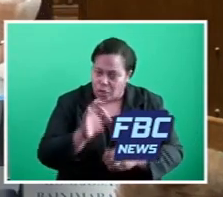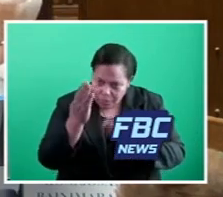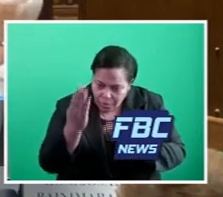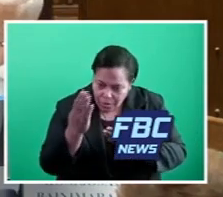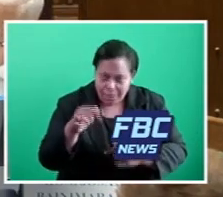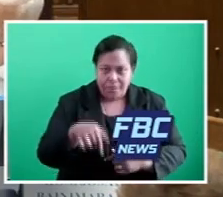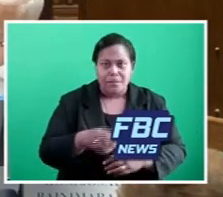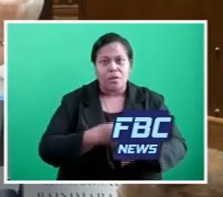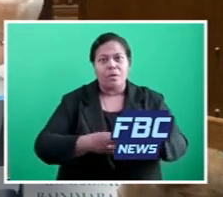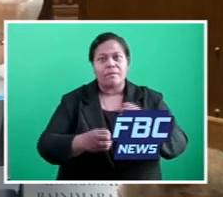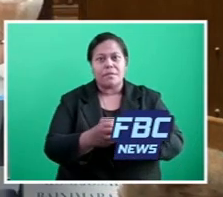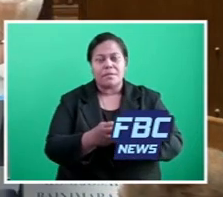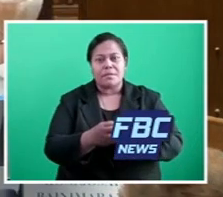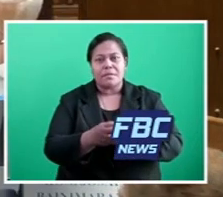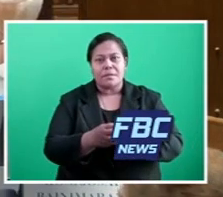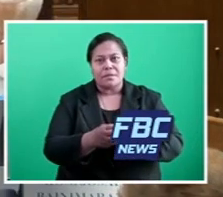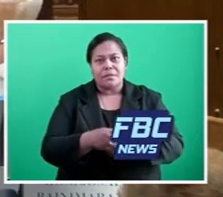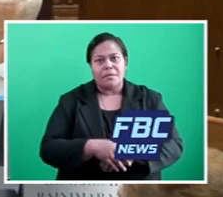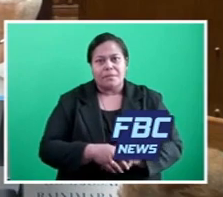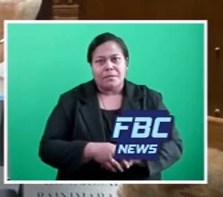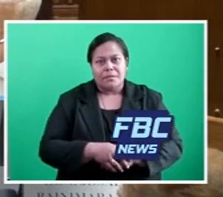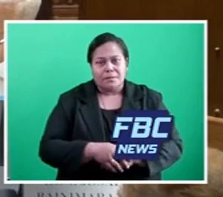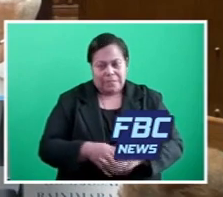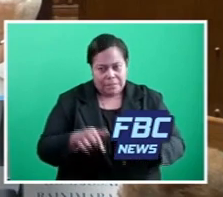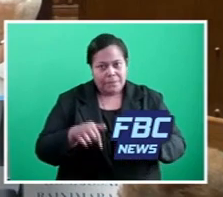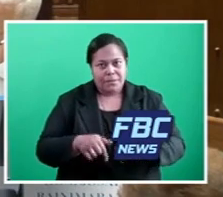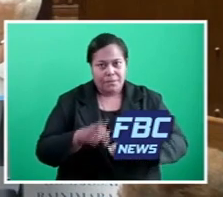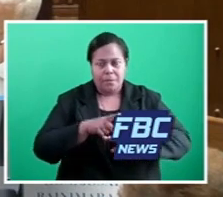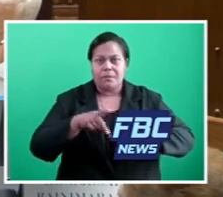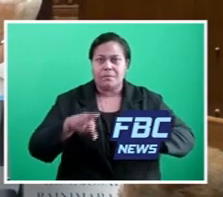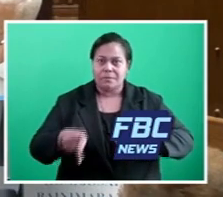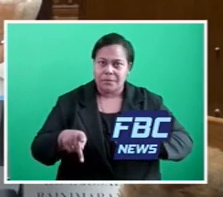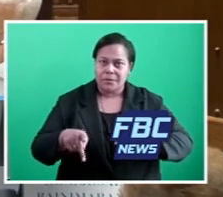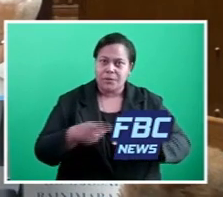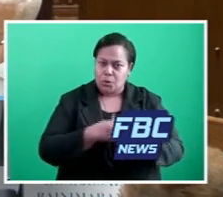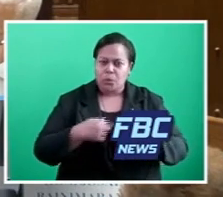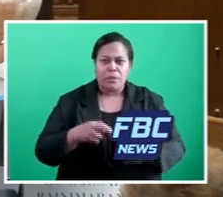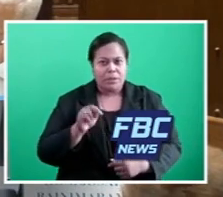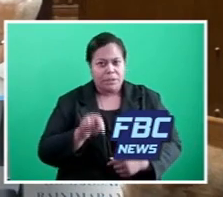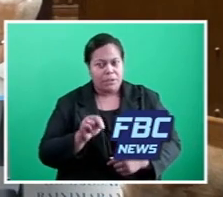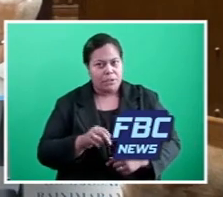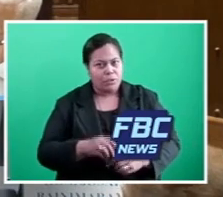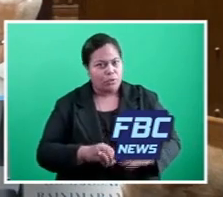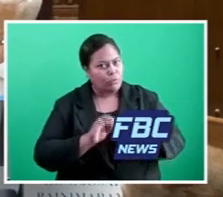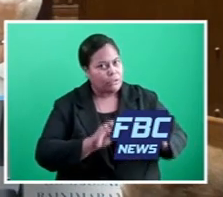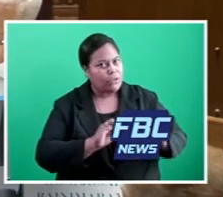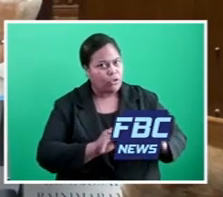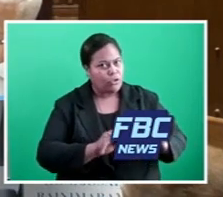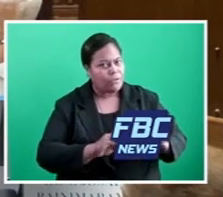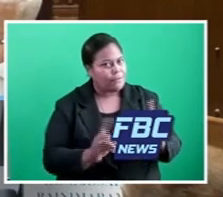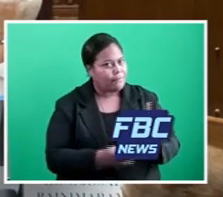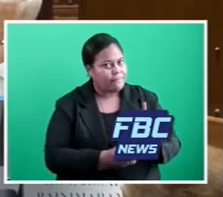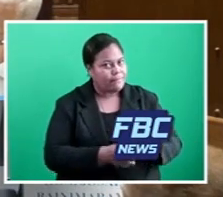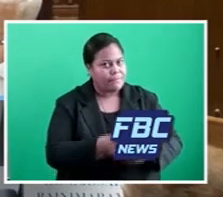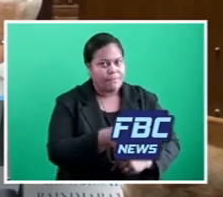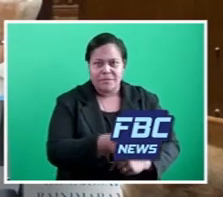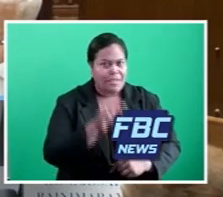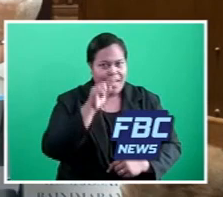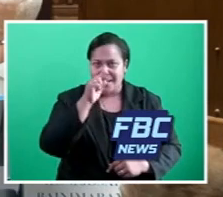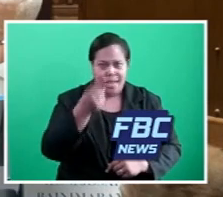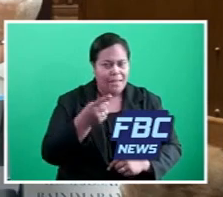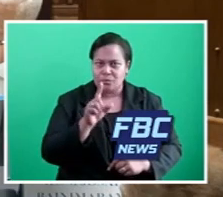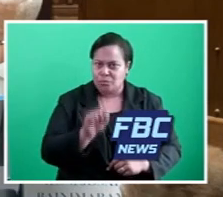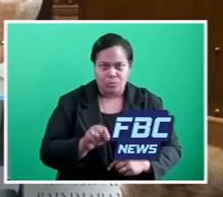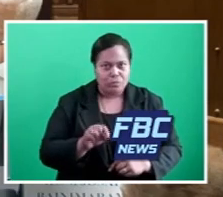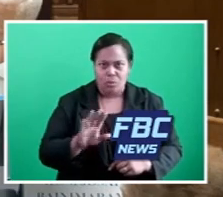and to the office of, and to this very institution, and that we need to send a huge lesson to them that they cannot simply do